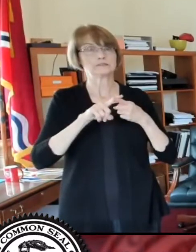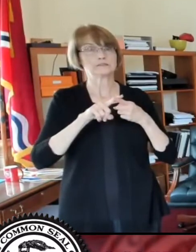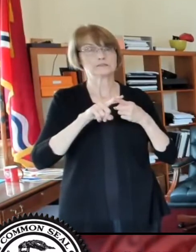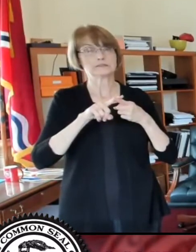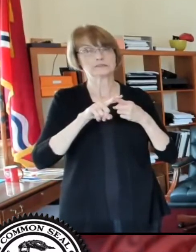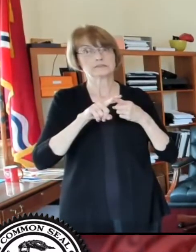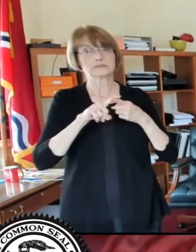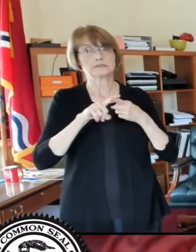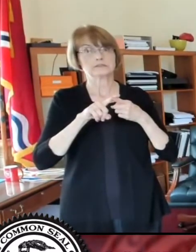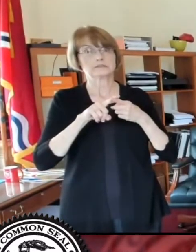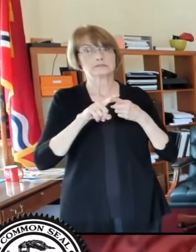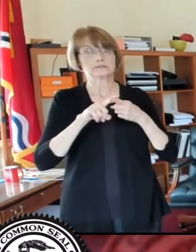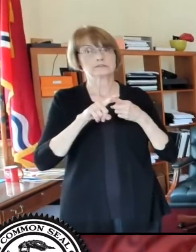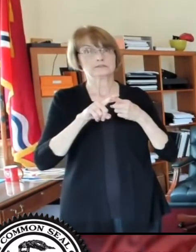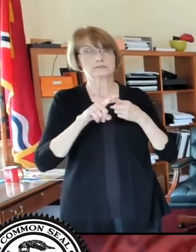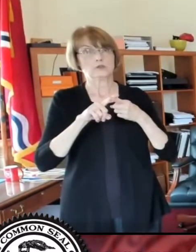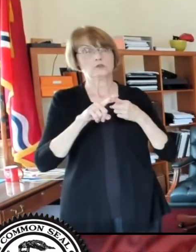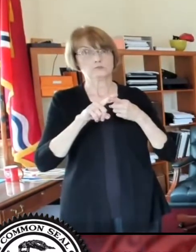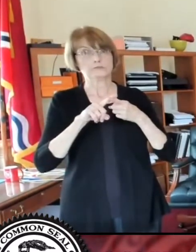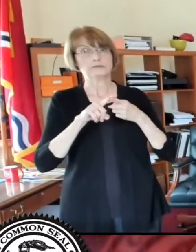the Friday after Labor Day.